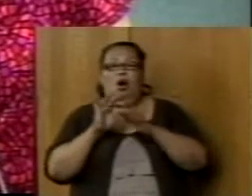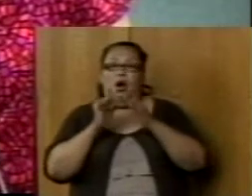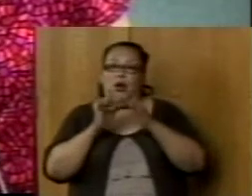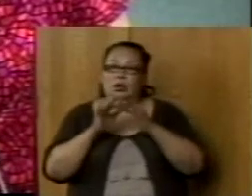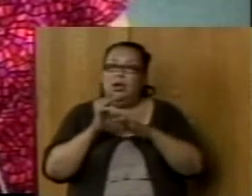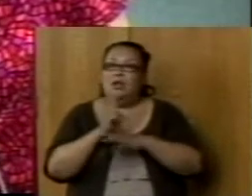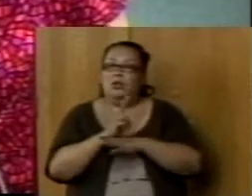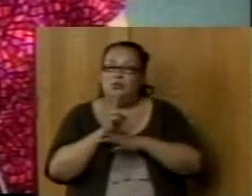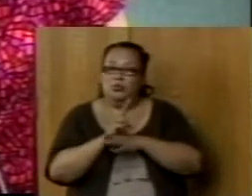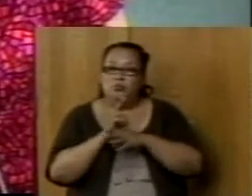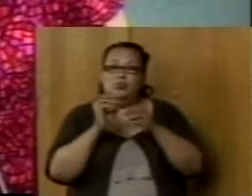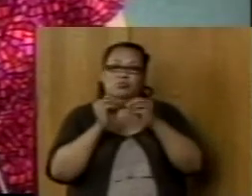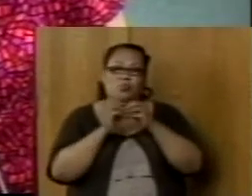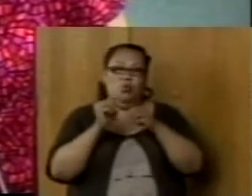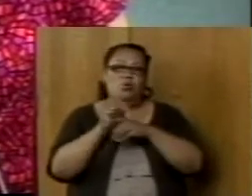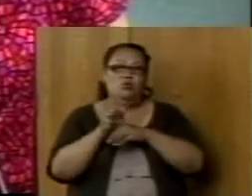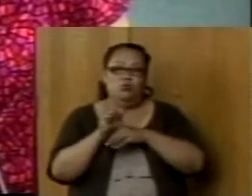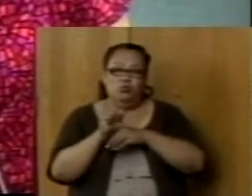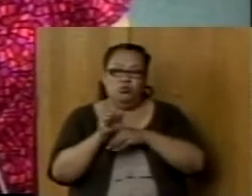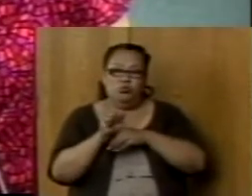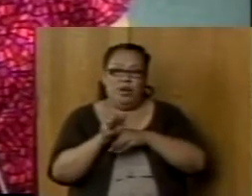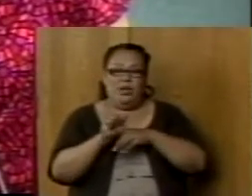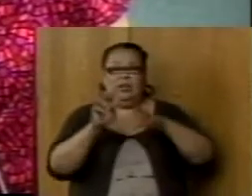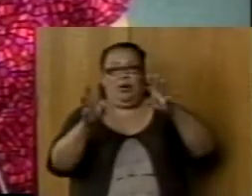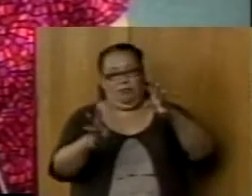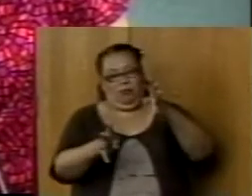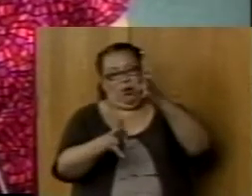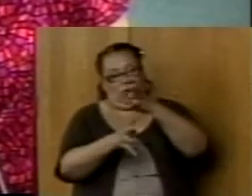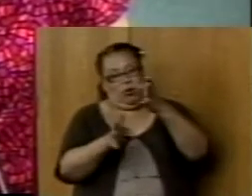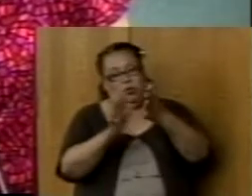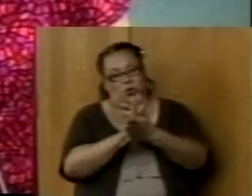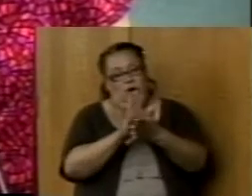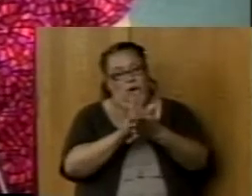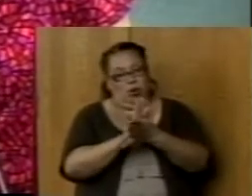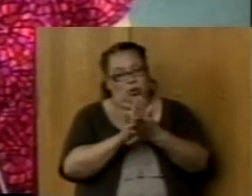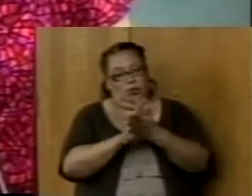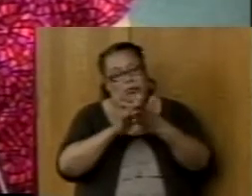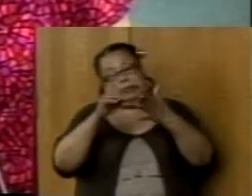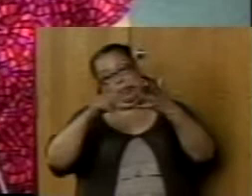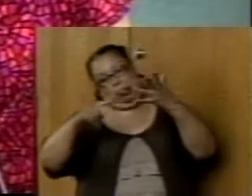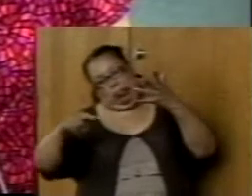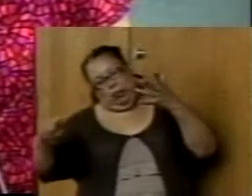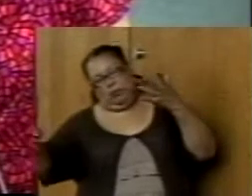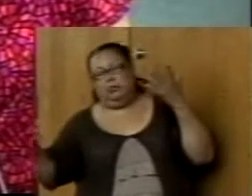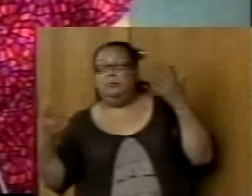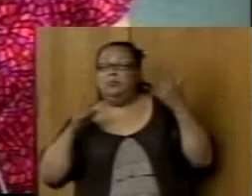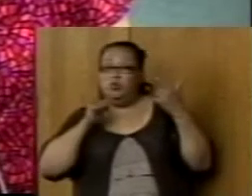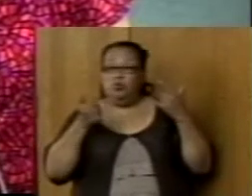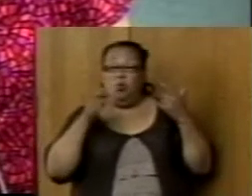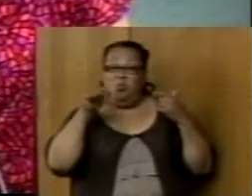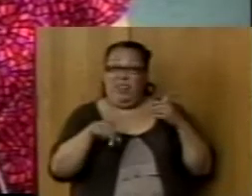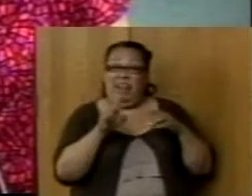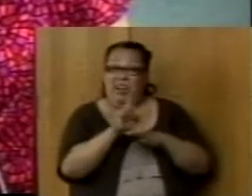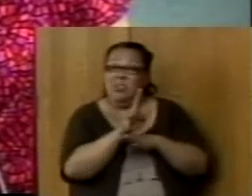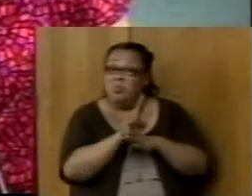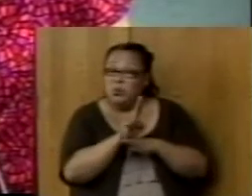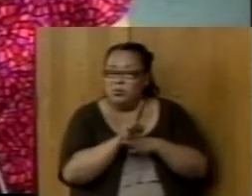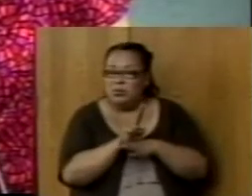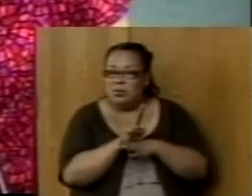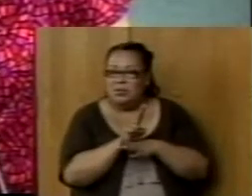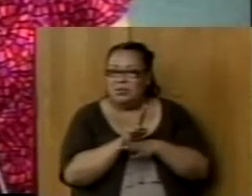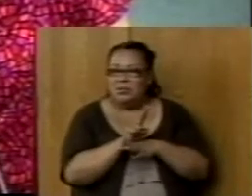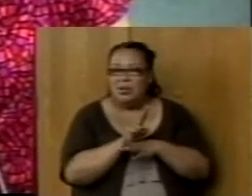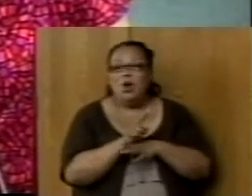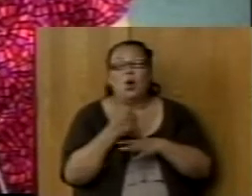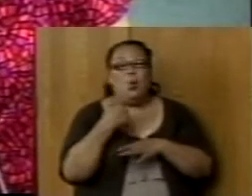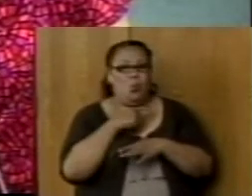Do we need more training on the vertical alignment documents, etc.? So that type of usage we do